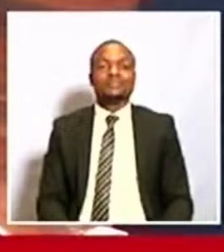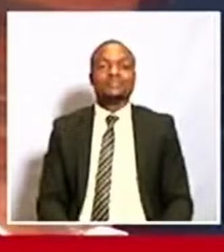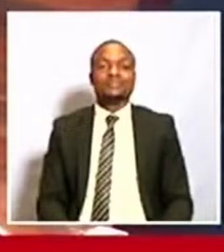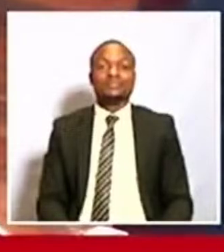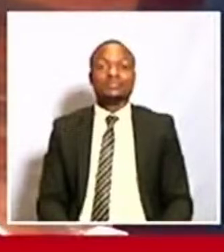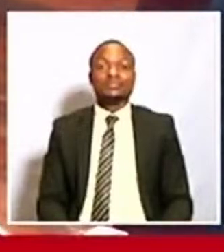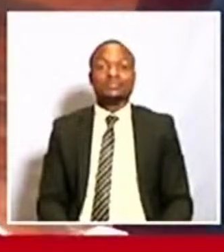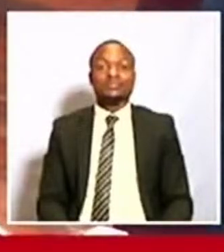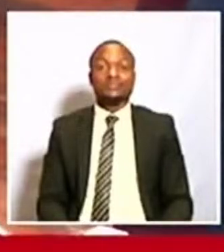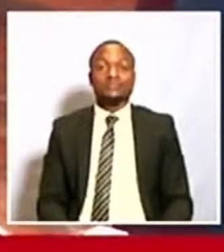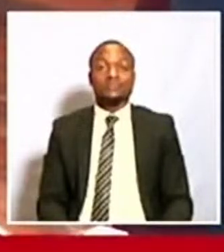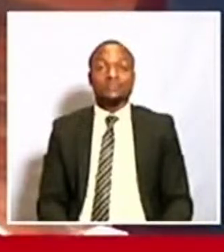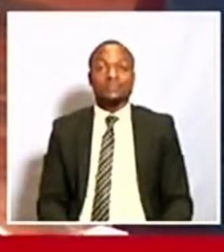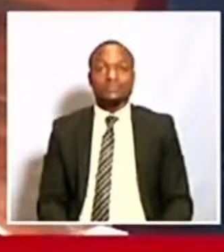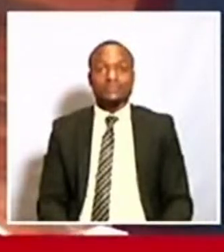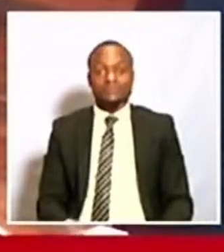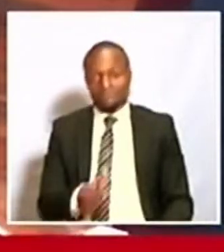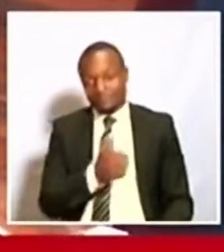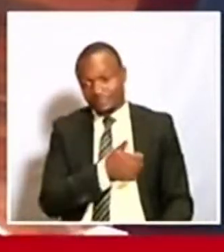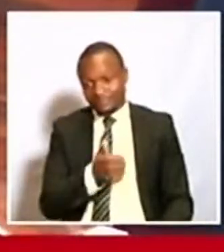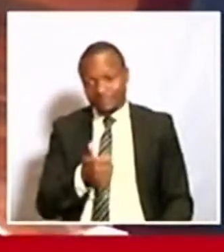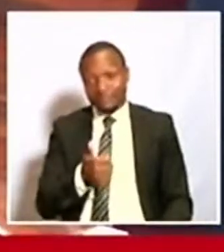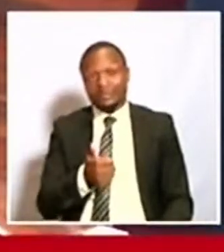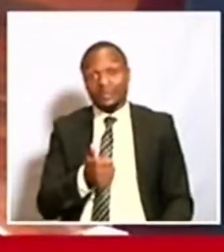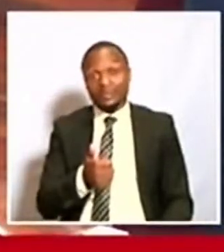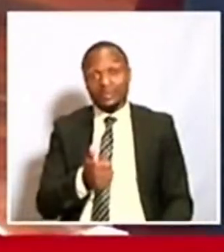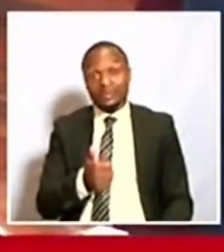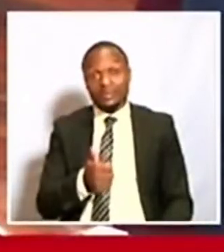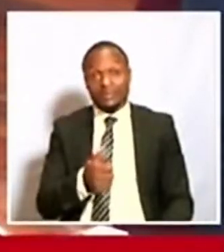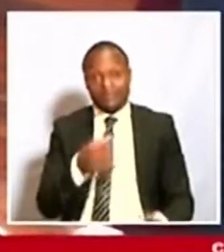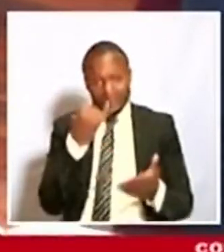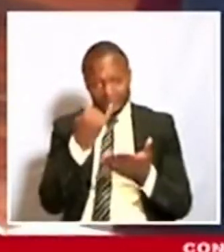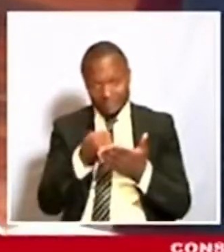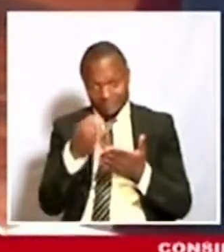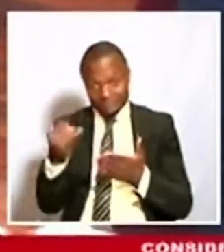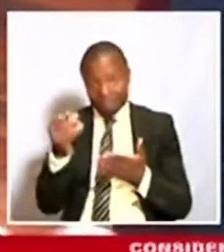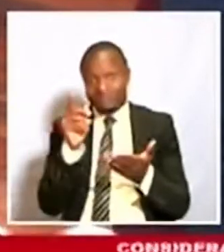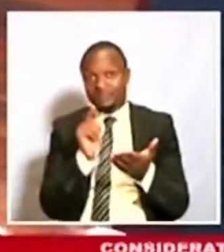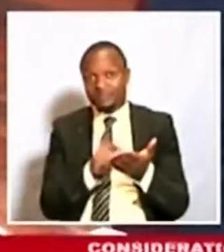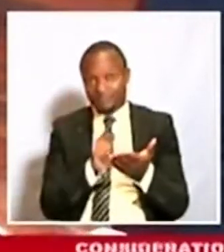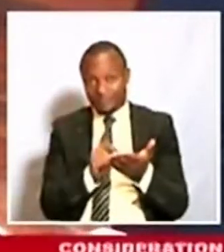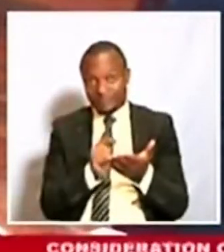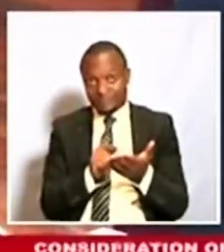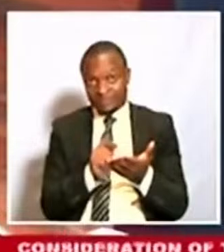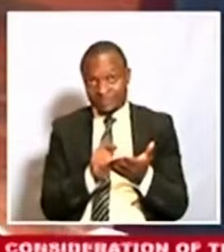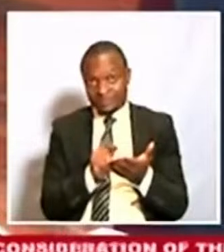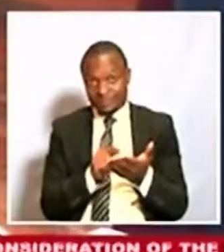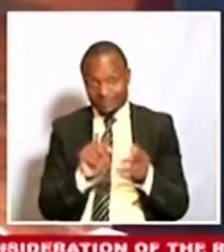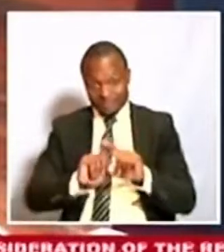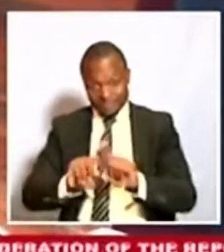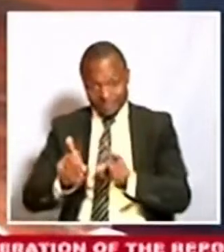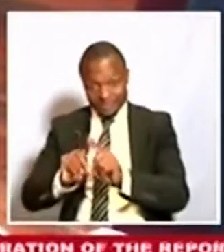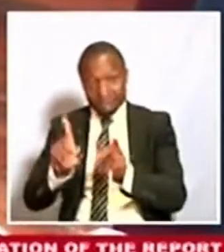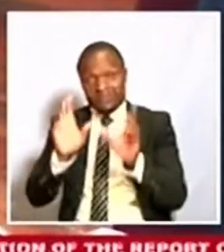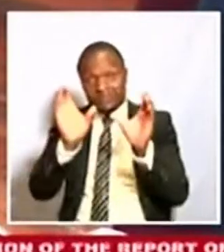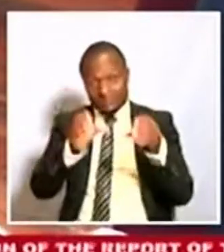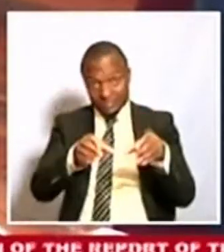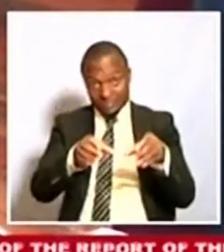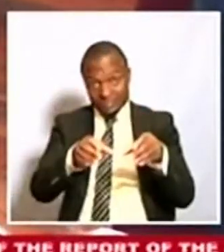I go on, Chair, on cross-cutting issues. These issues which are bordering on different councils,